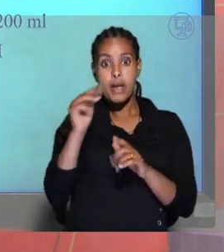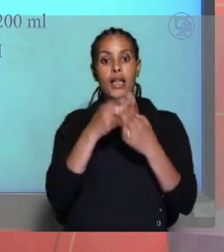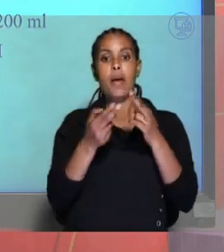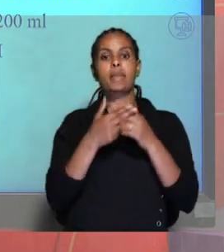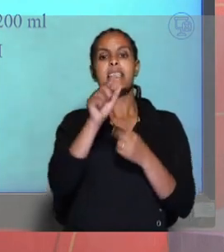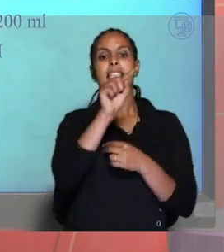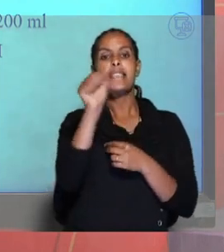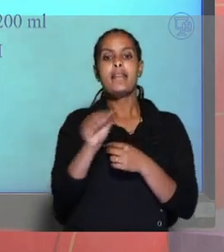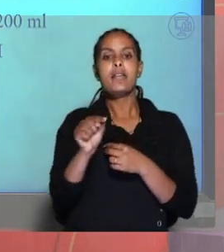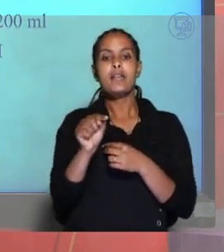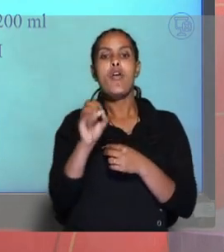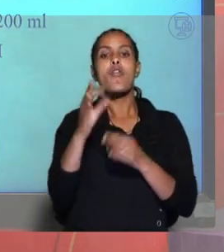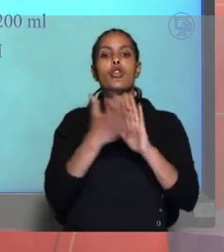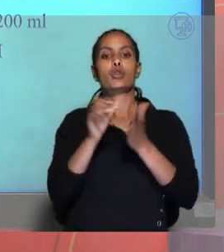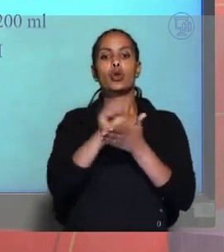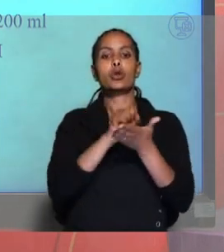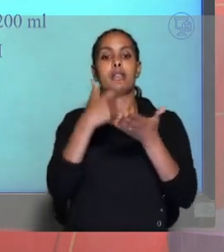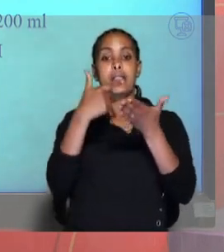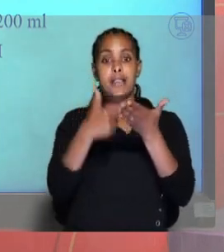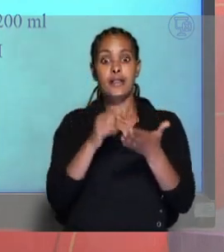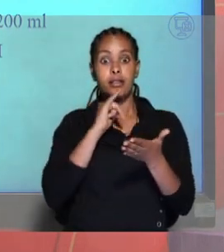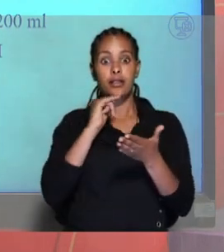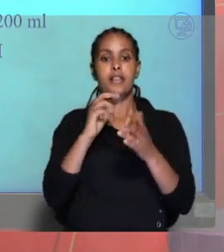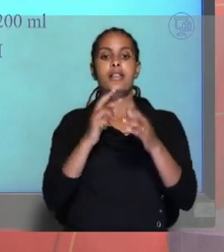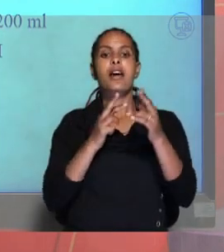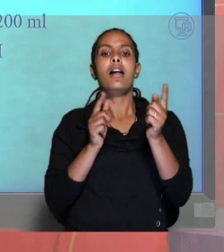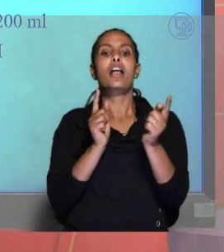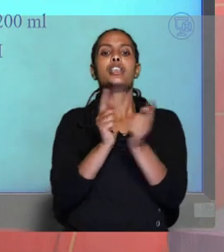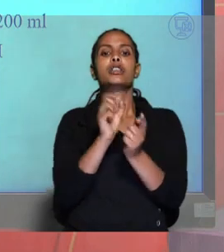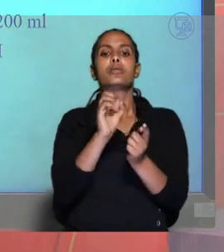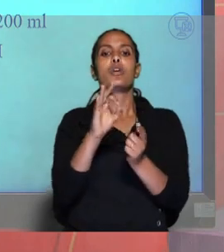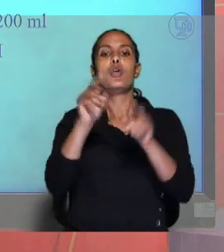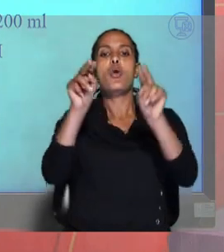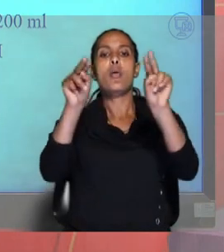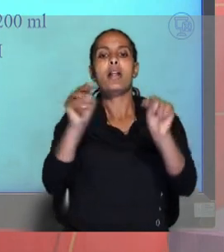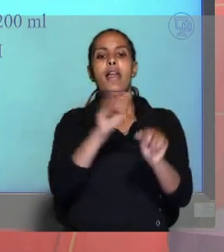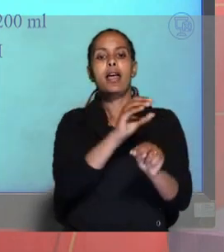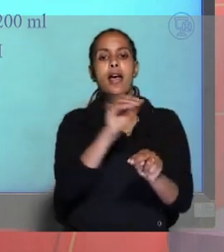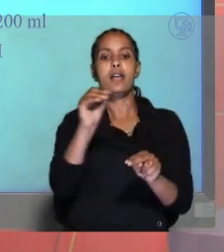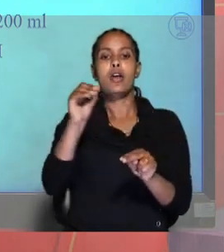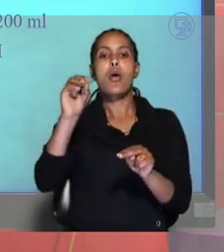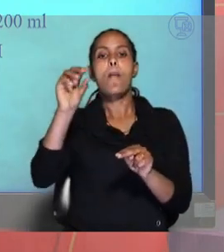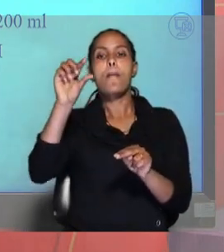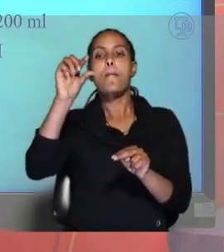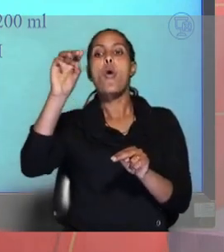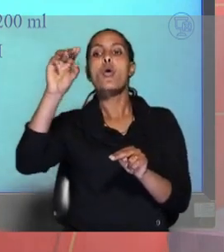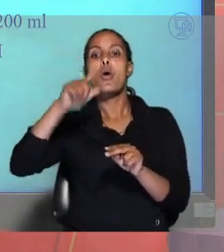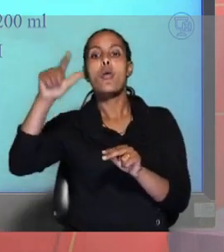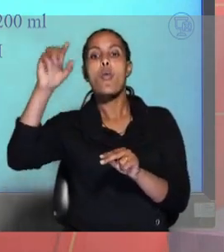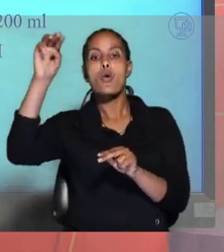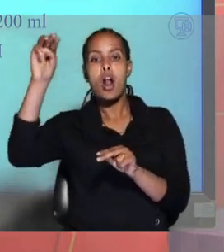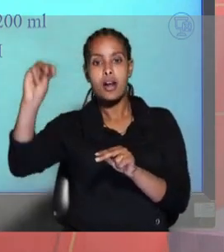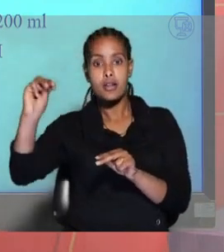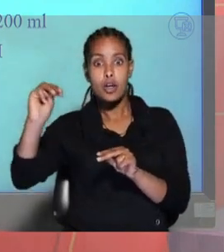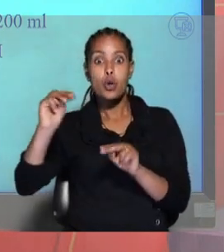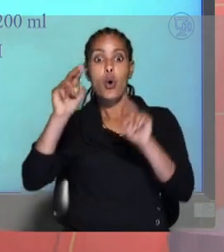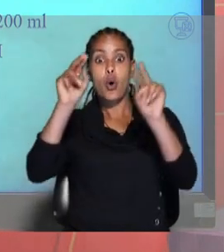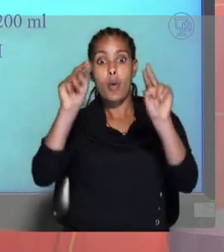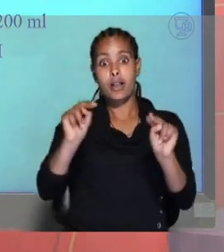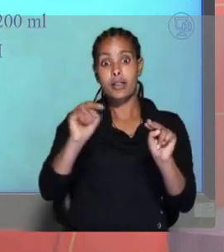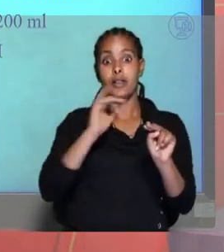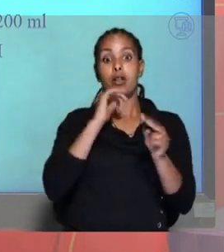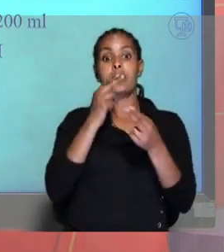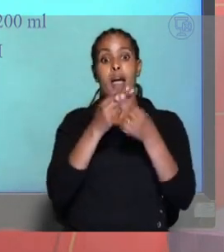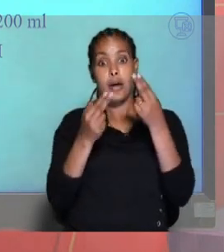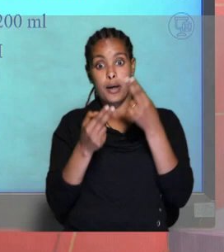Z of the solution. This is the relation between normality and molarity. Normality equal